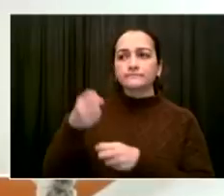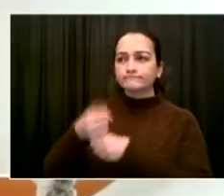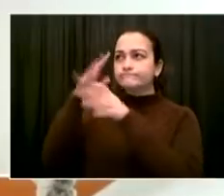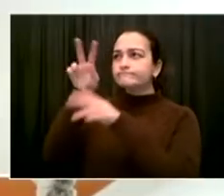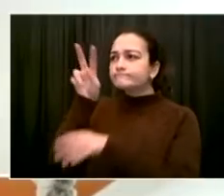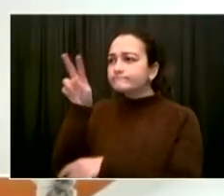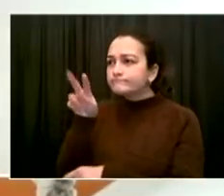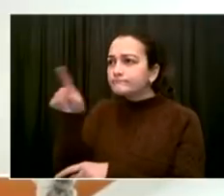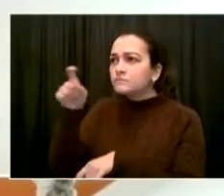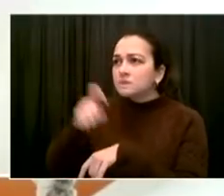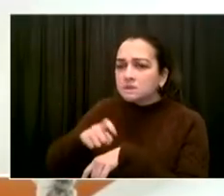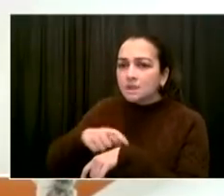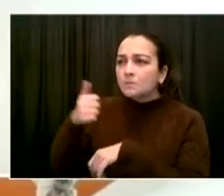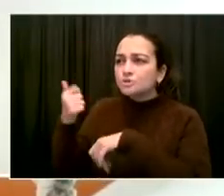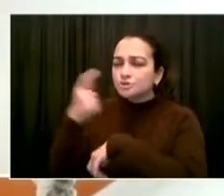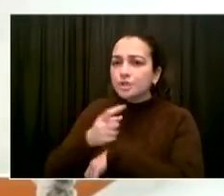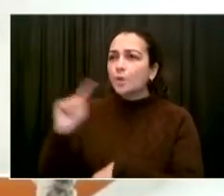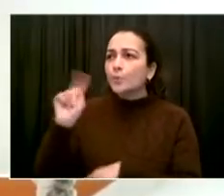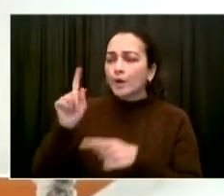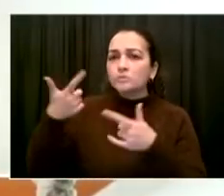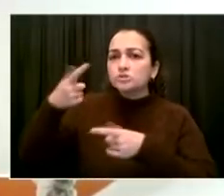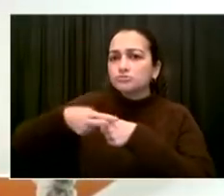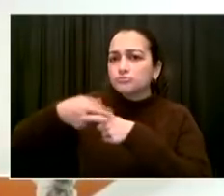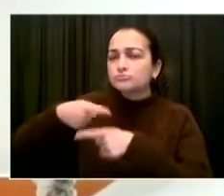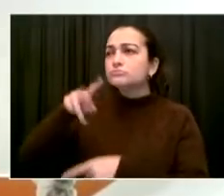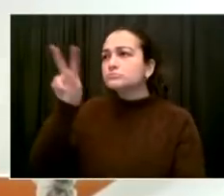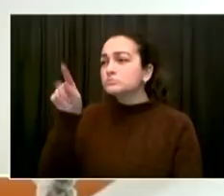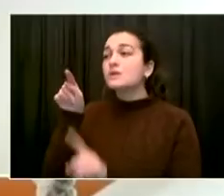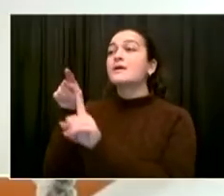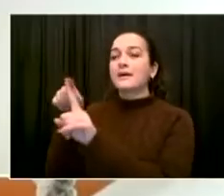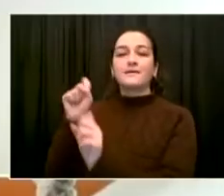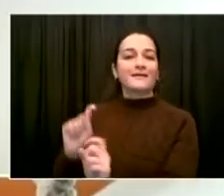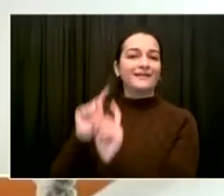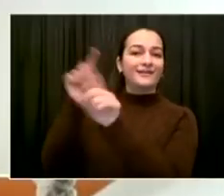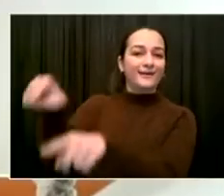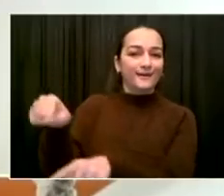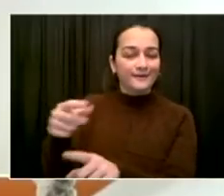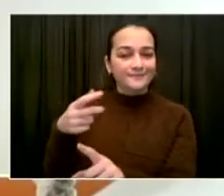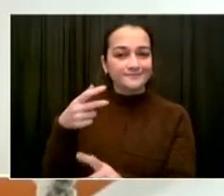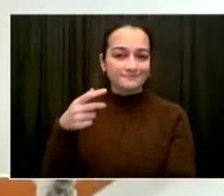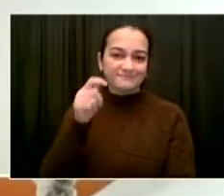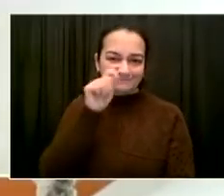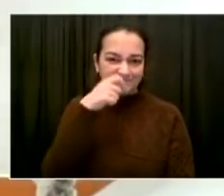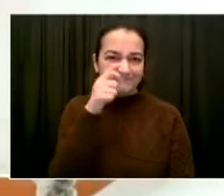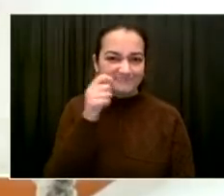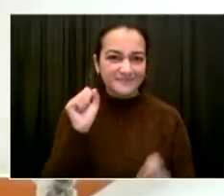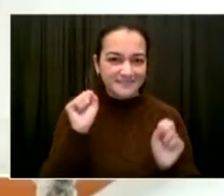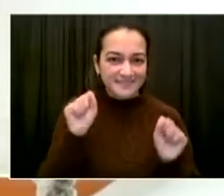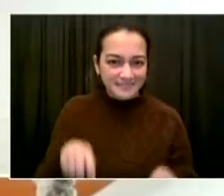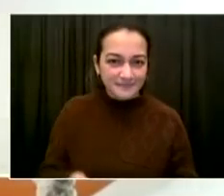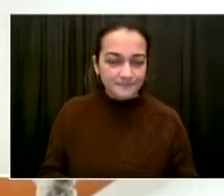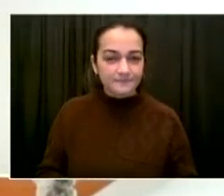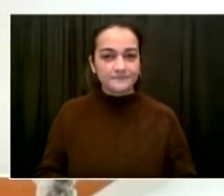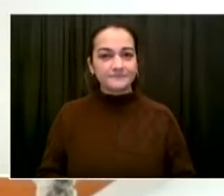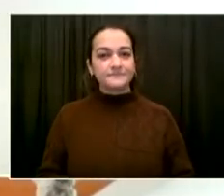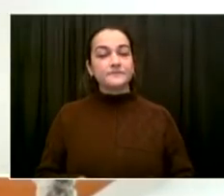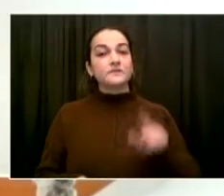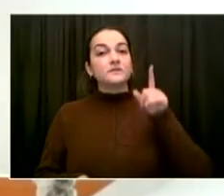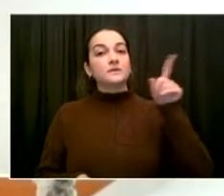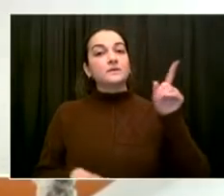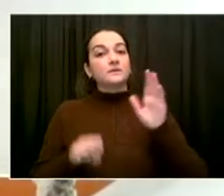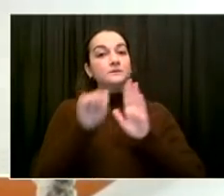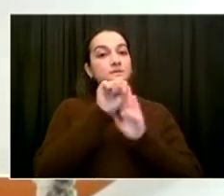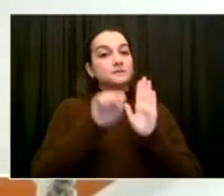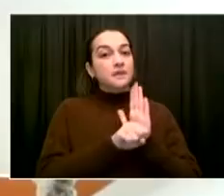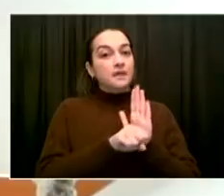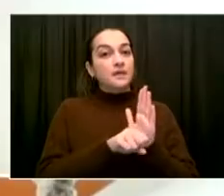can support. So, for example, they're going to be giving us more home tests, which is, again, part of the mainstay, as Dr. Choksi said, about how we want to get testing to every community